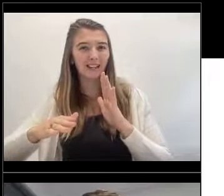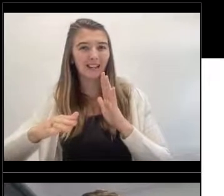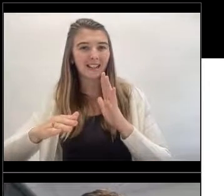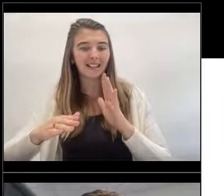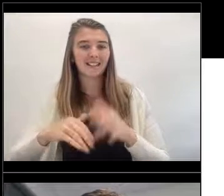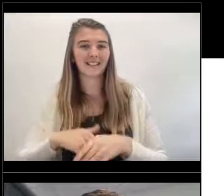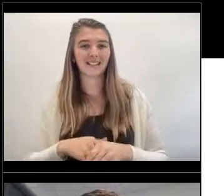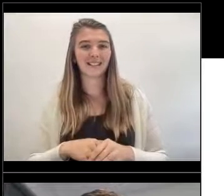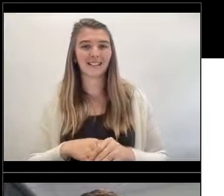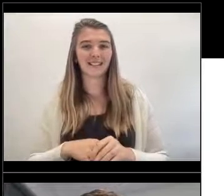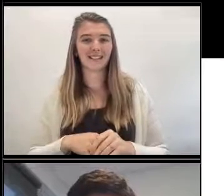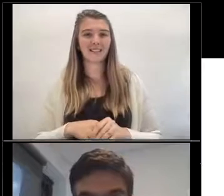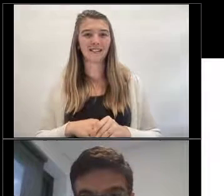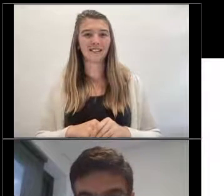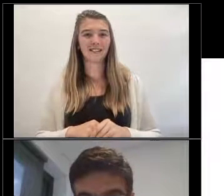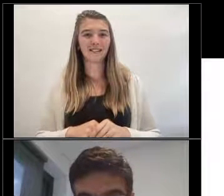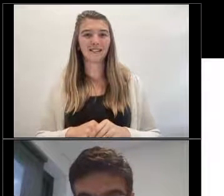that?